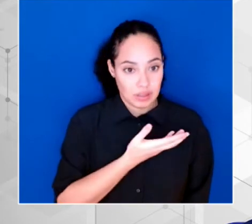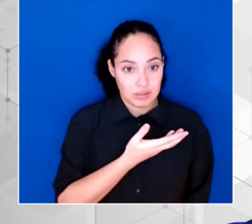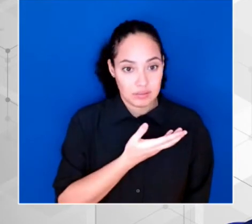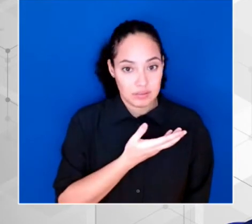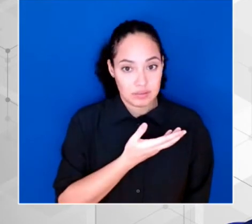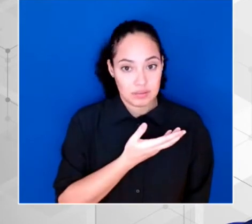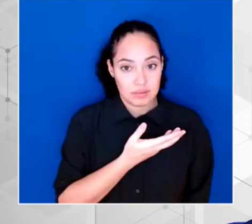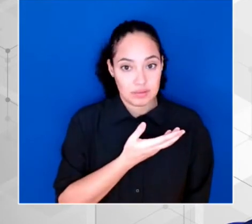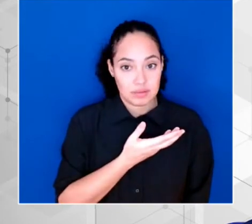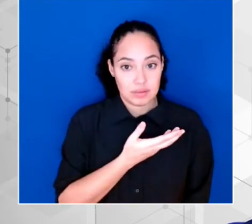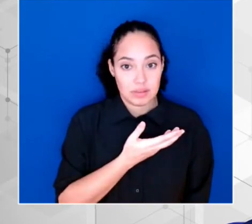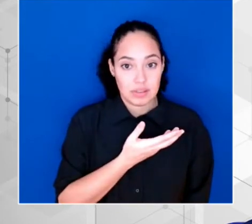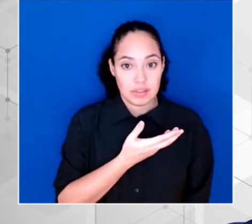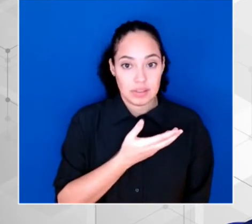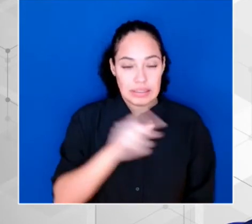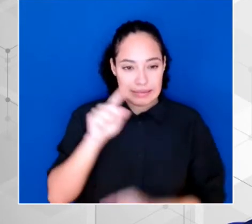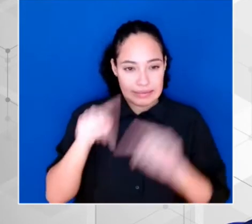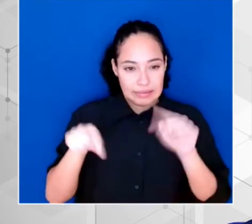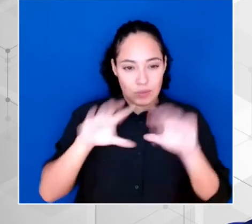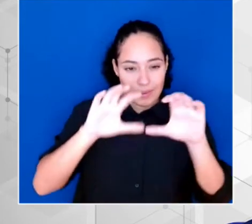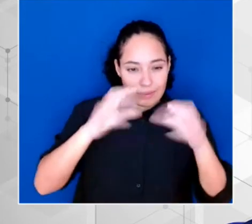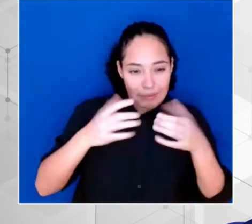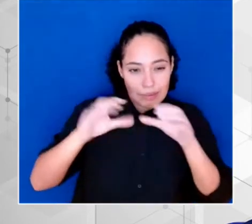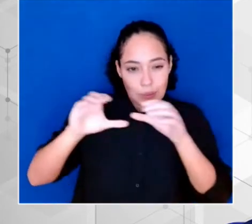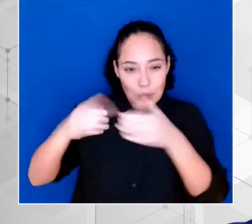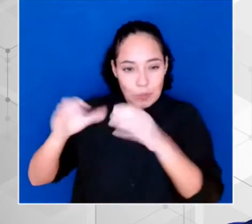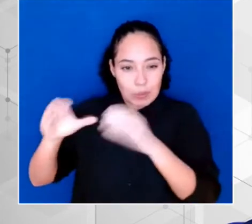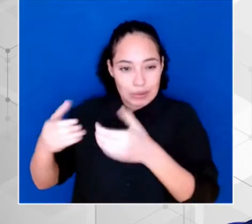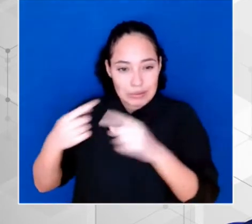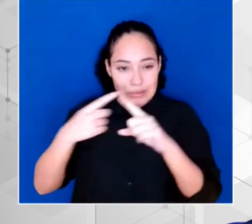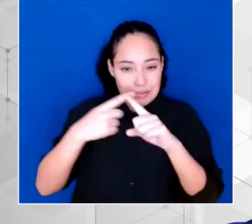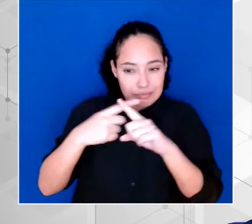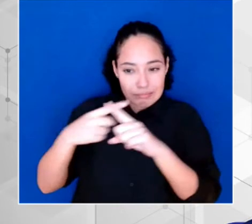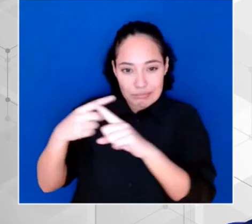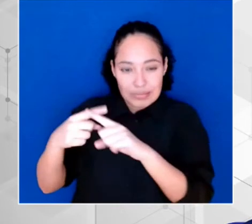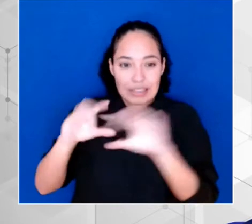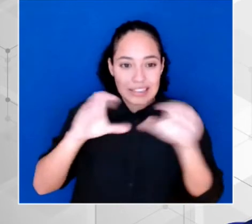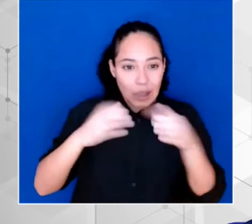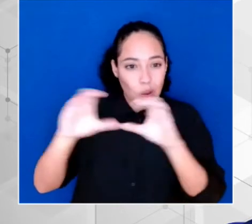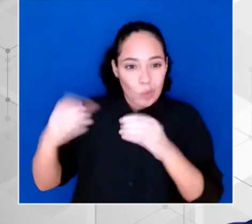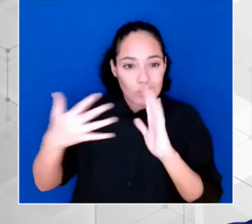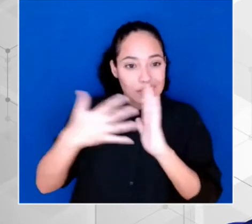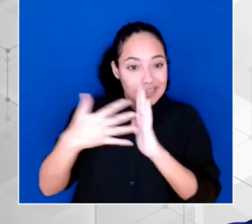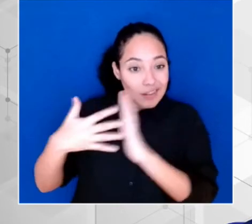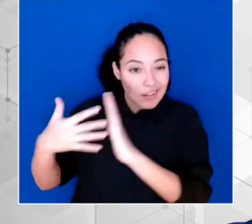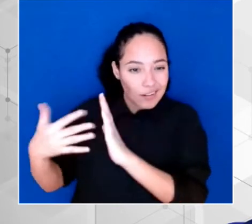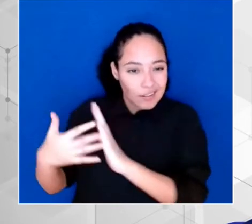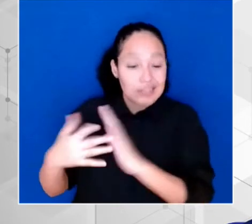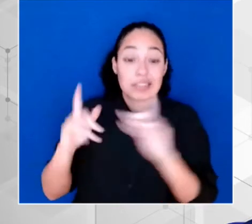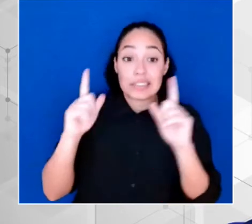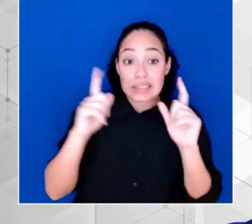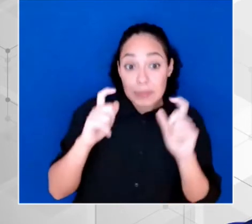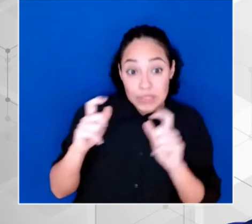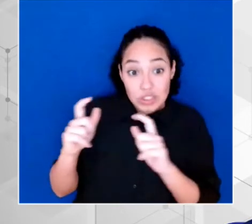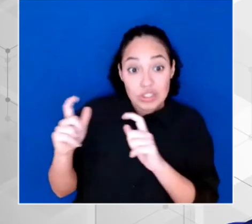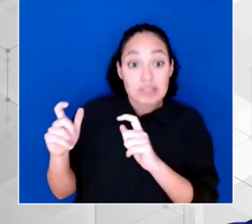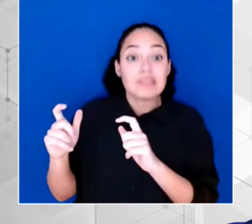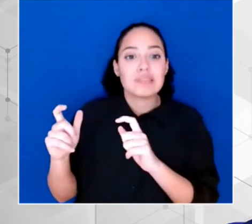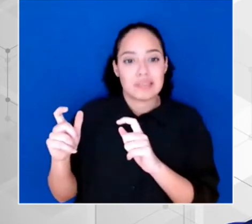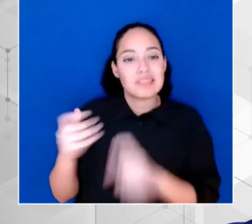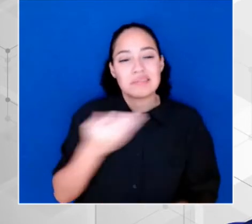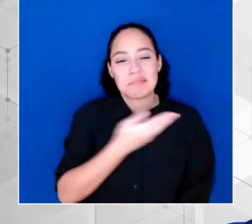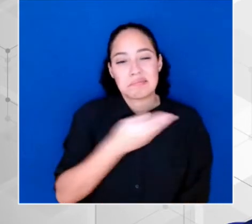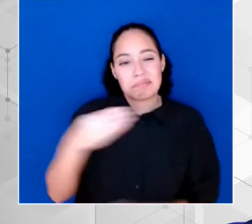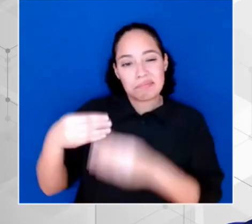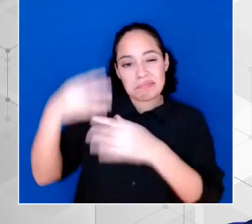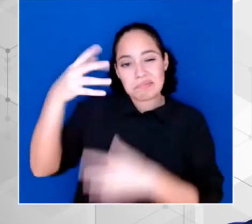elements that the test is performing. I'm choosing images here. The good thing as well is that in the window, you are going